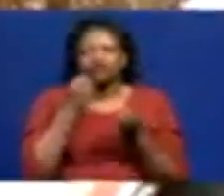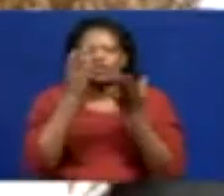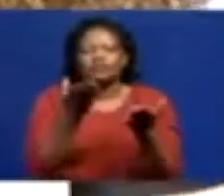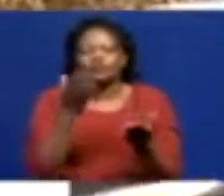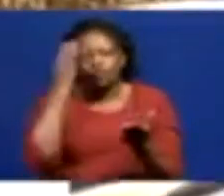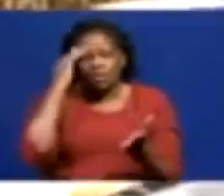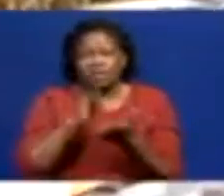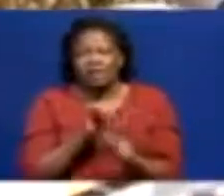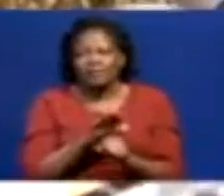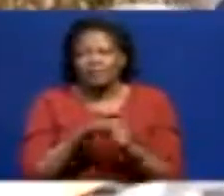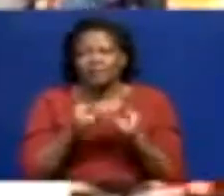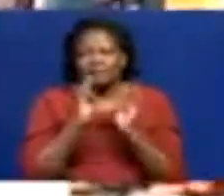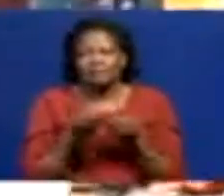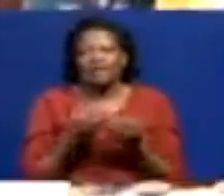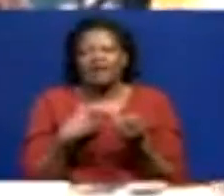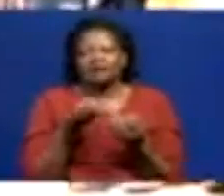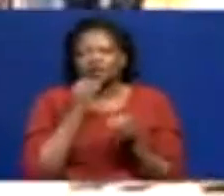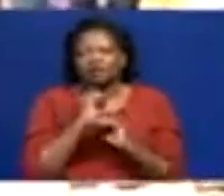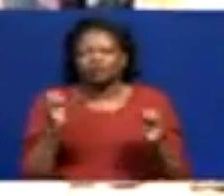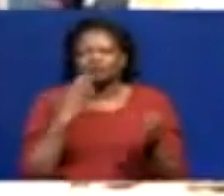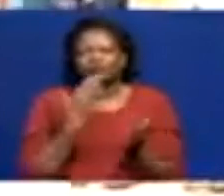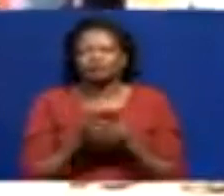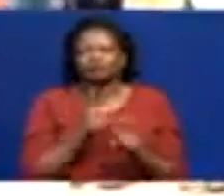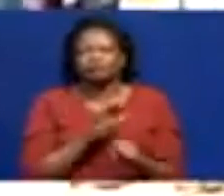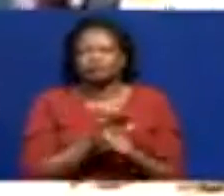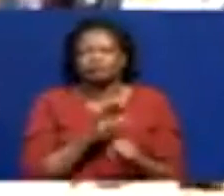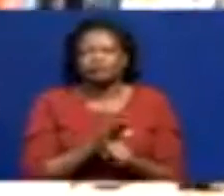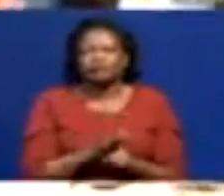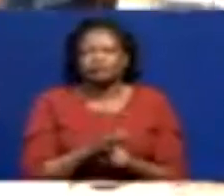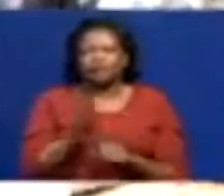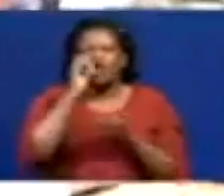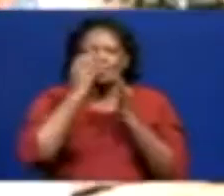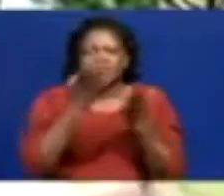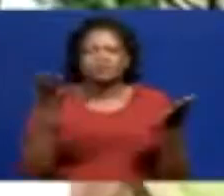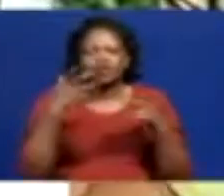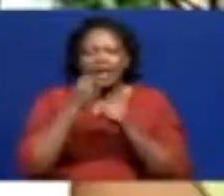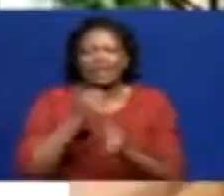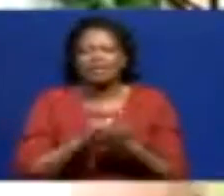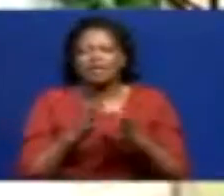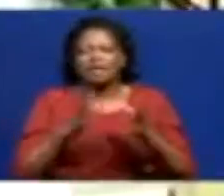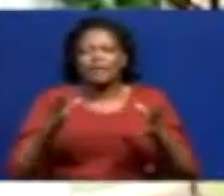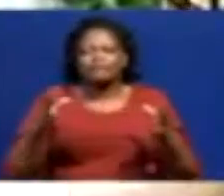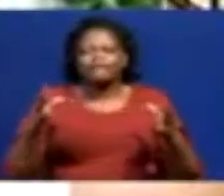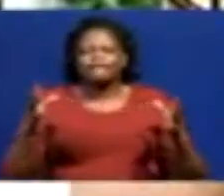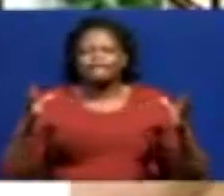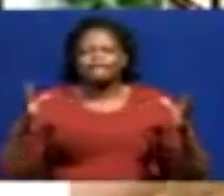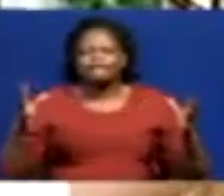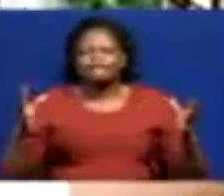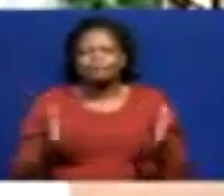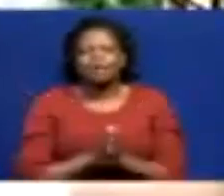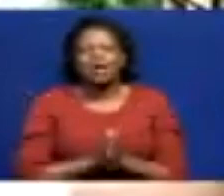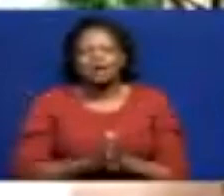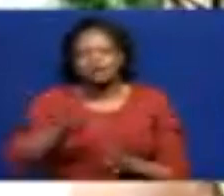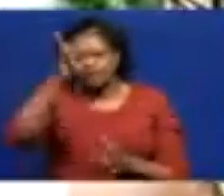most families in the area have no source of livelihood. Tumeshukuru Direct Aid, Mwenyezi Mungu ajalie shirika hili liweze kupanuka na kuenda